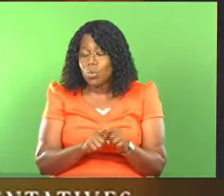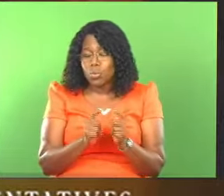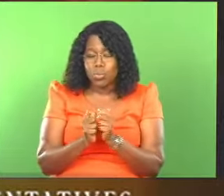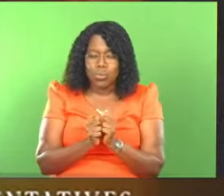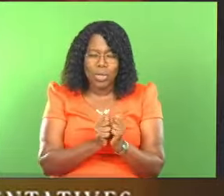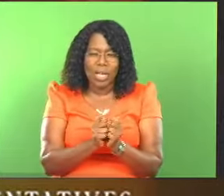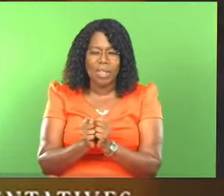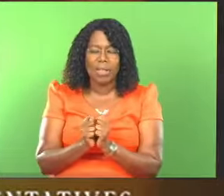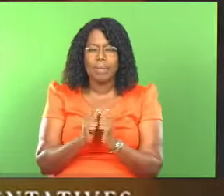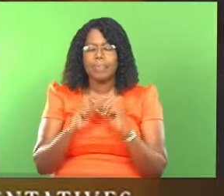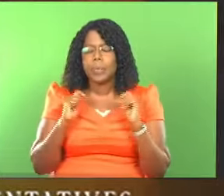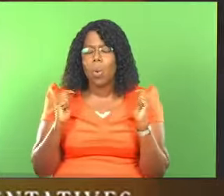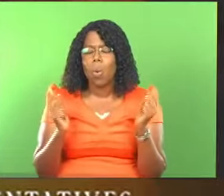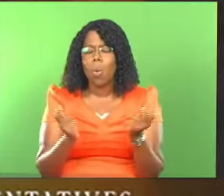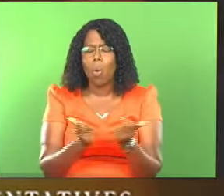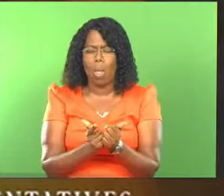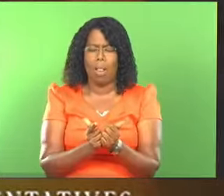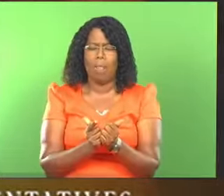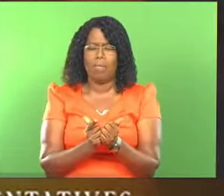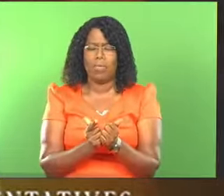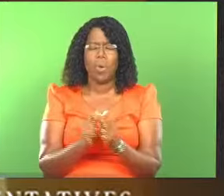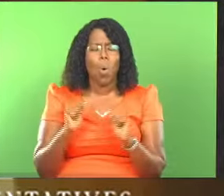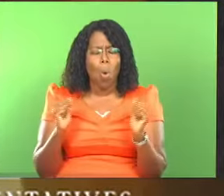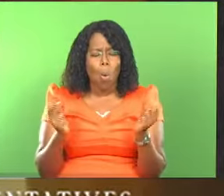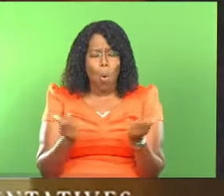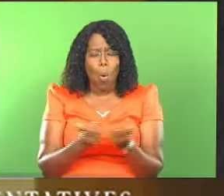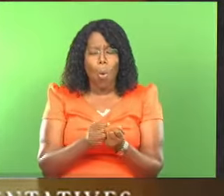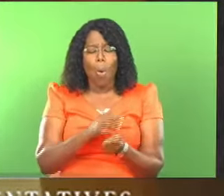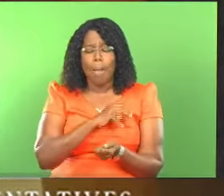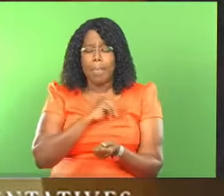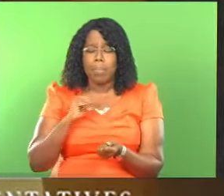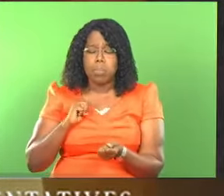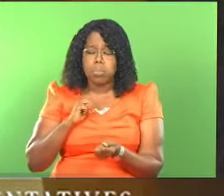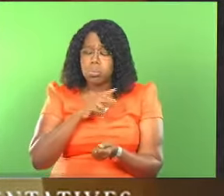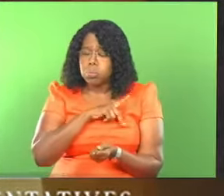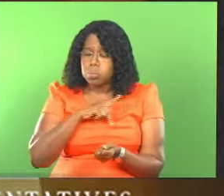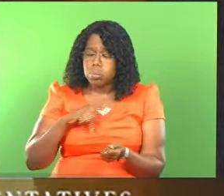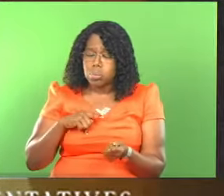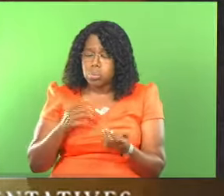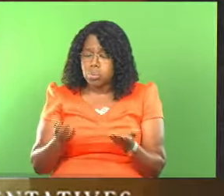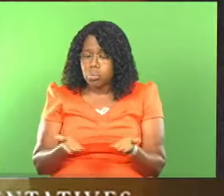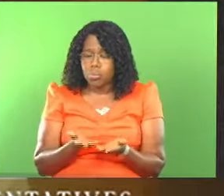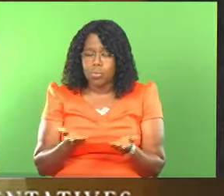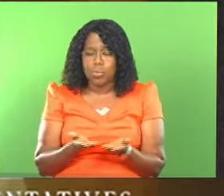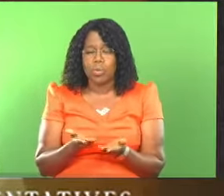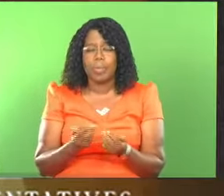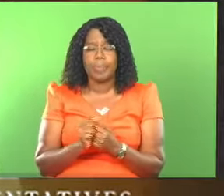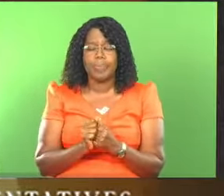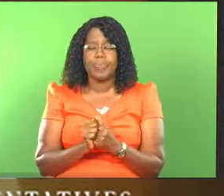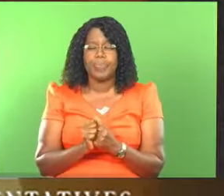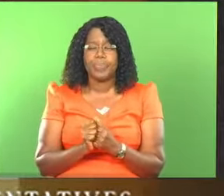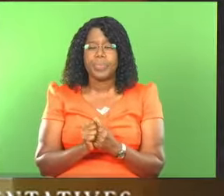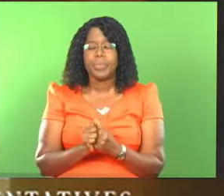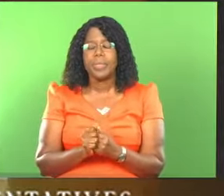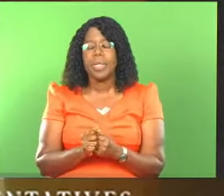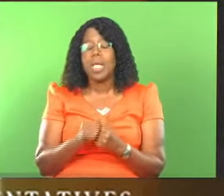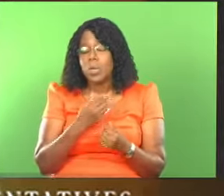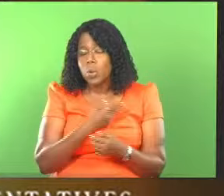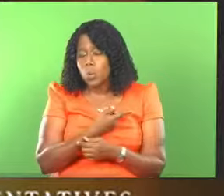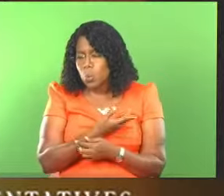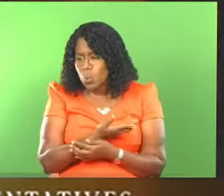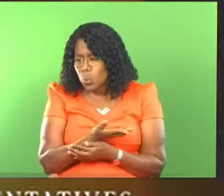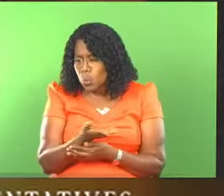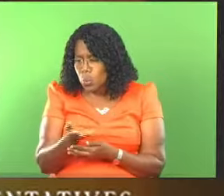you, as members of the Parliament, have a vital role